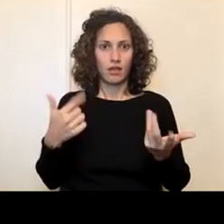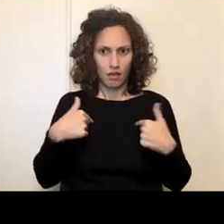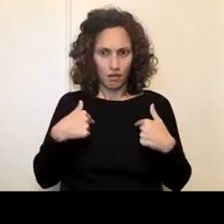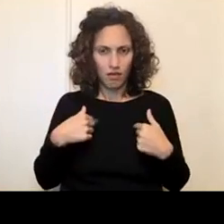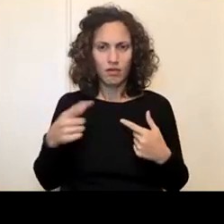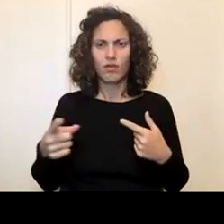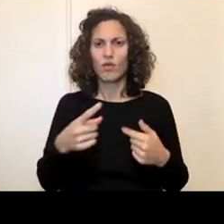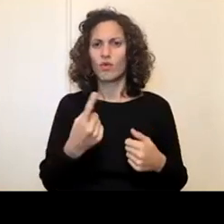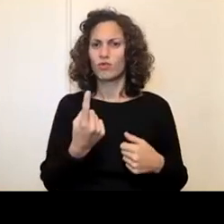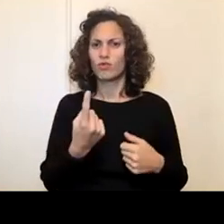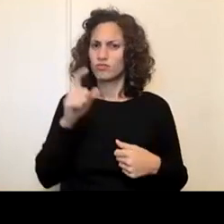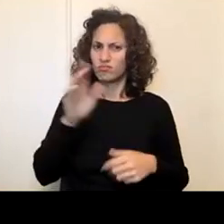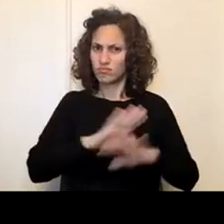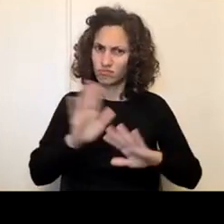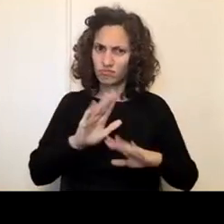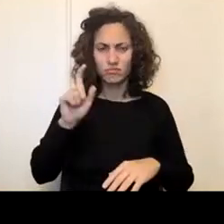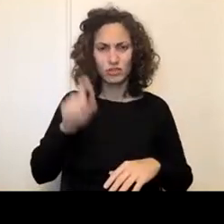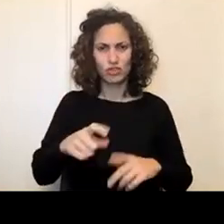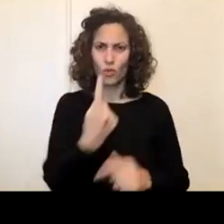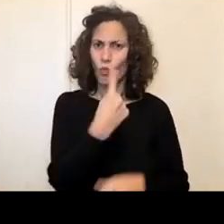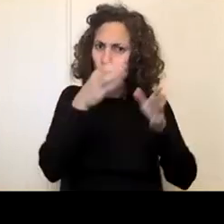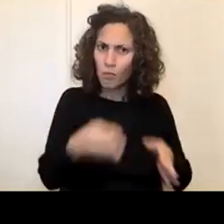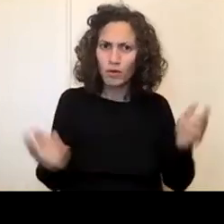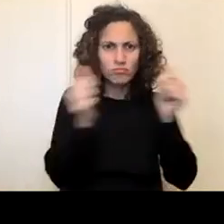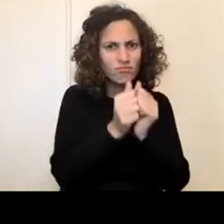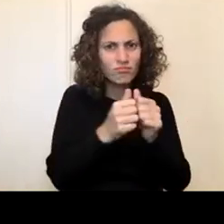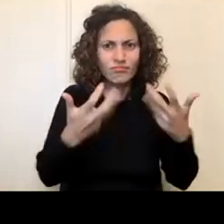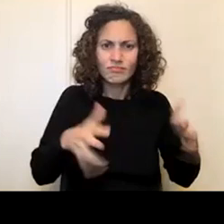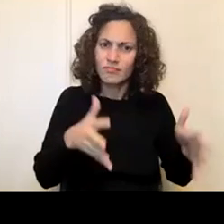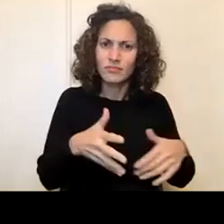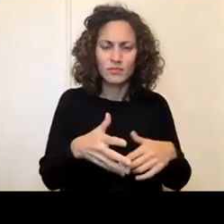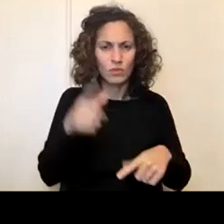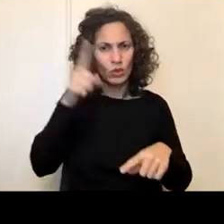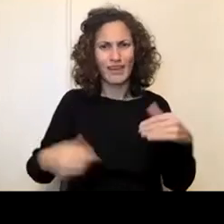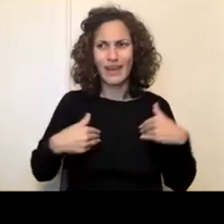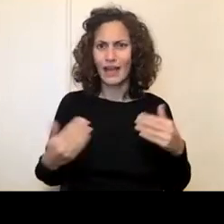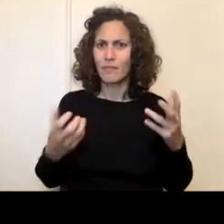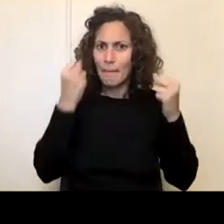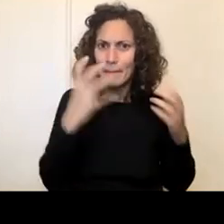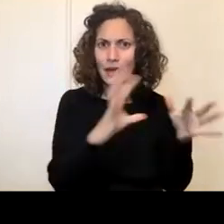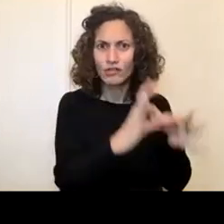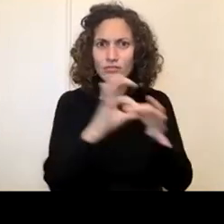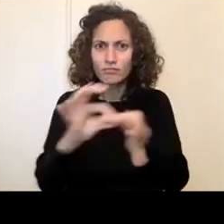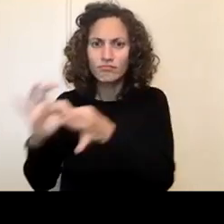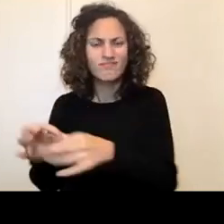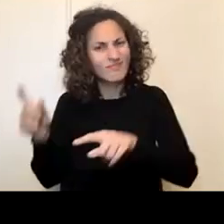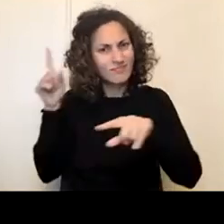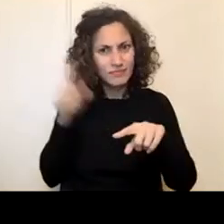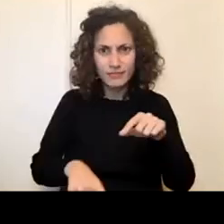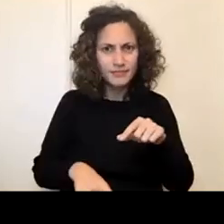express being your sexuality. You're not supposed to have more than one relationship, or that sort of